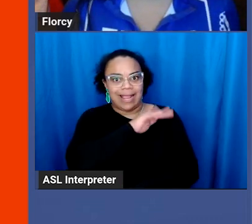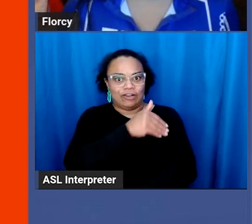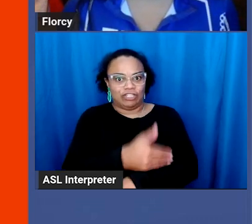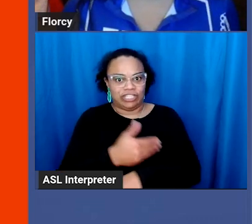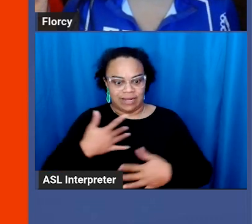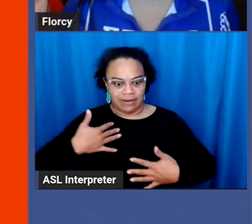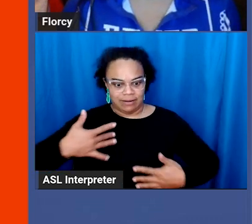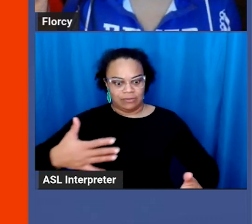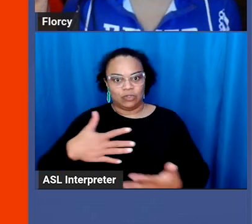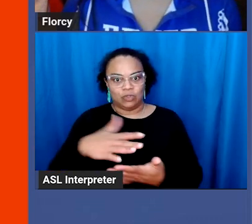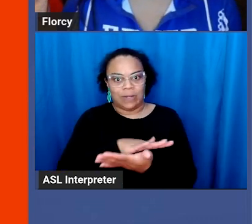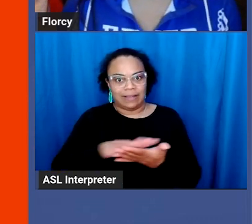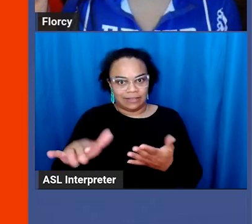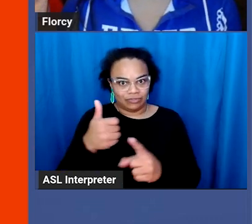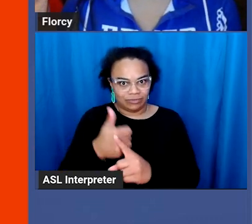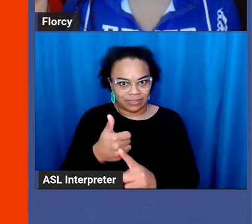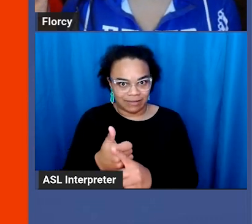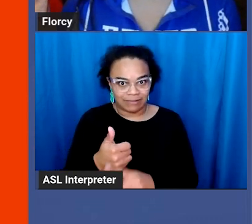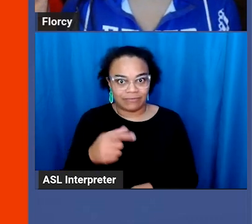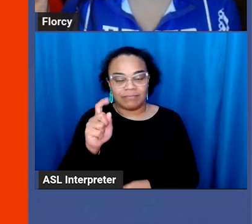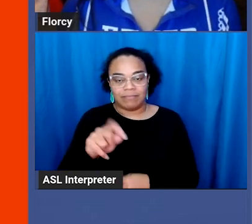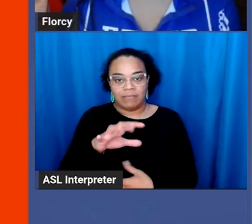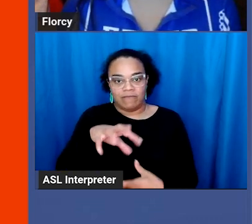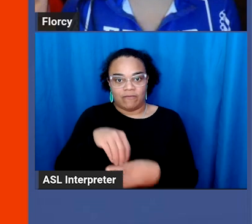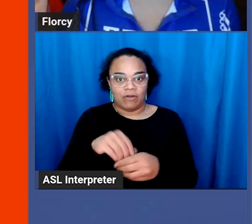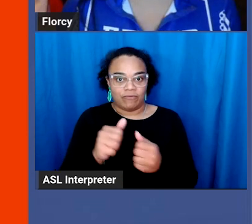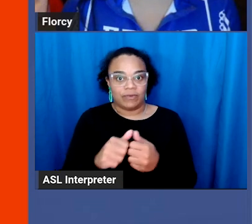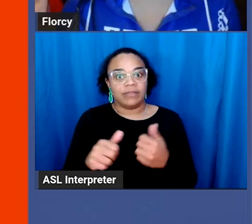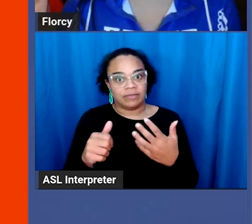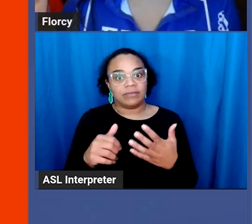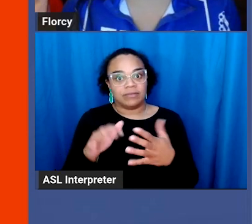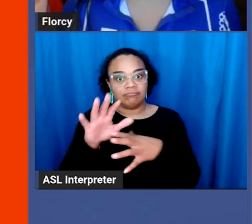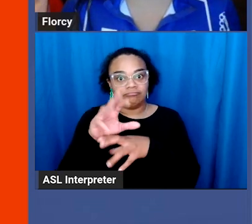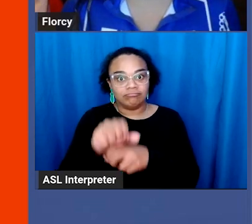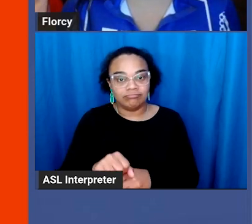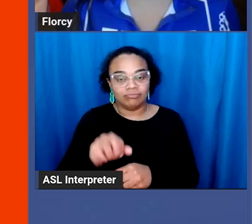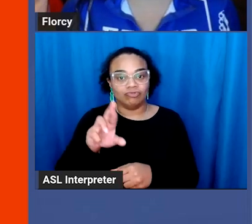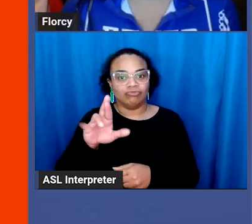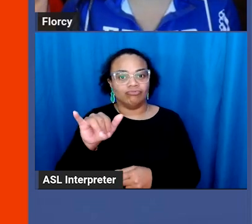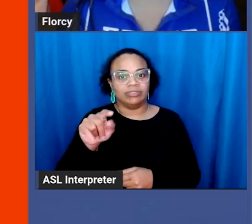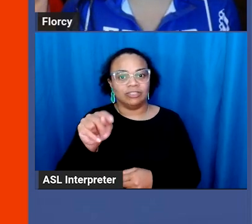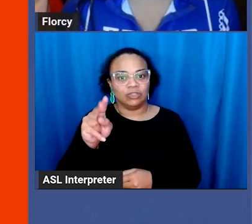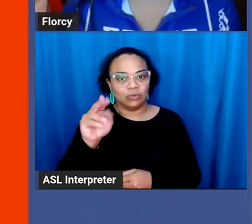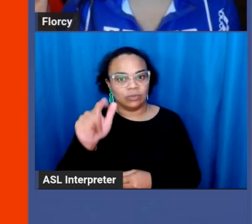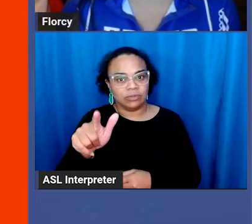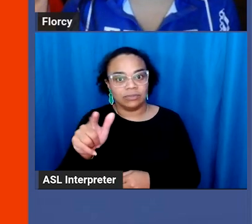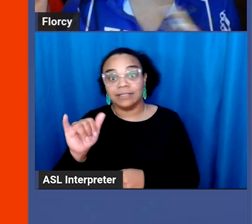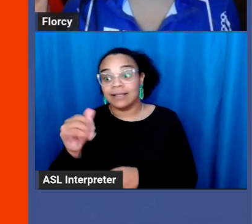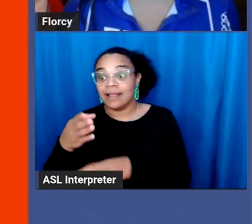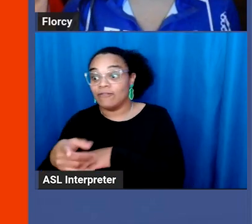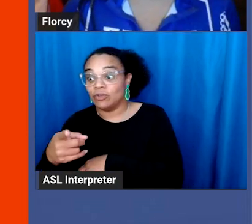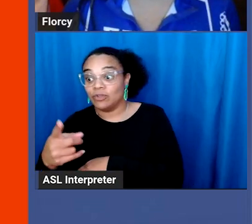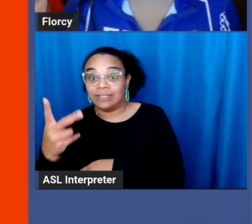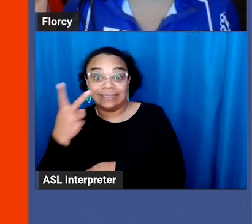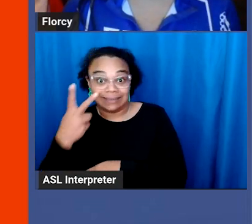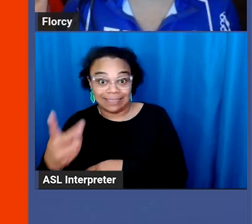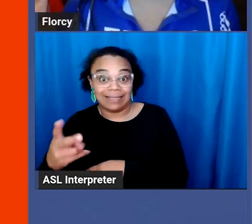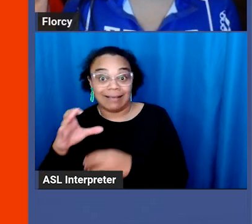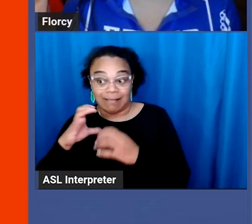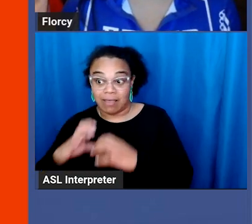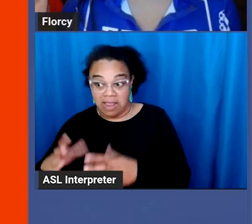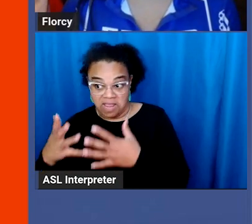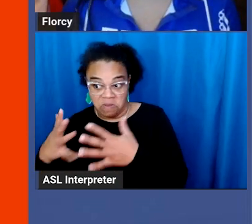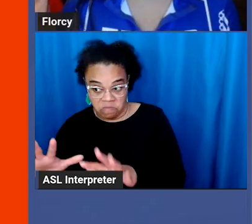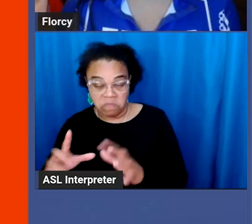cleanse yourself, like and to be involved in like a ritual that maybe after you see a client to do a yoni steam to kind of